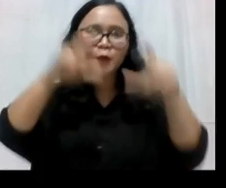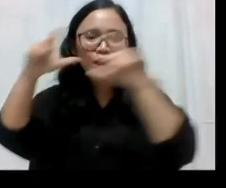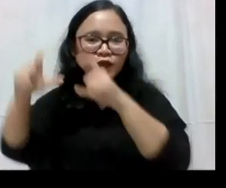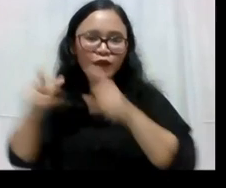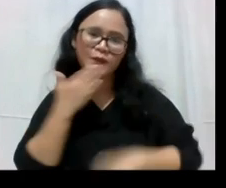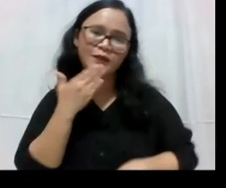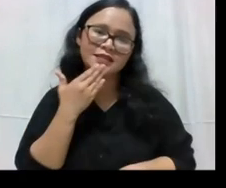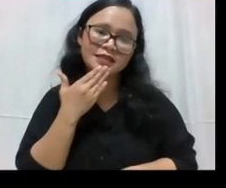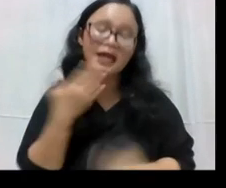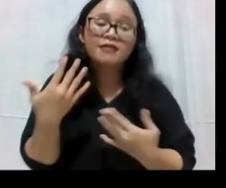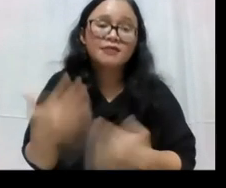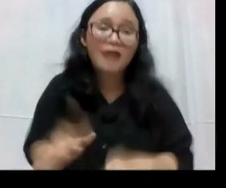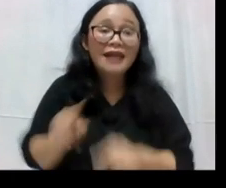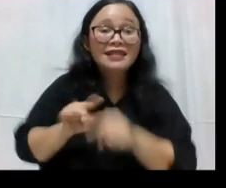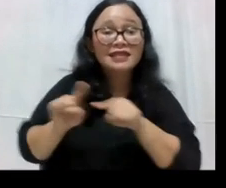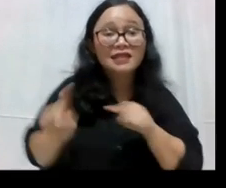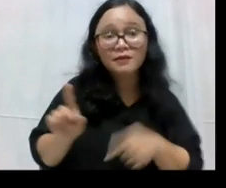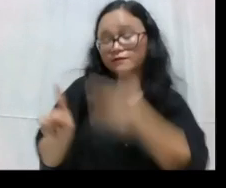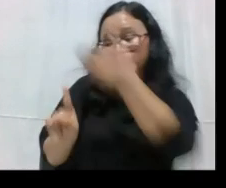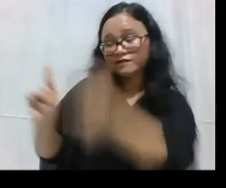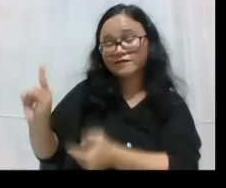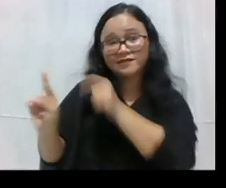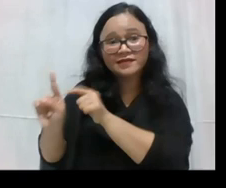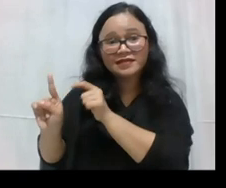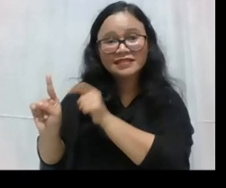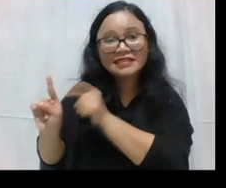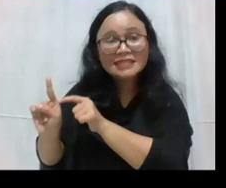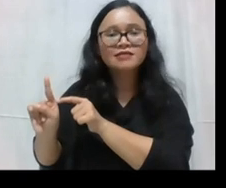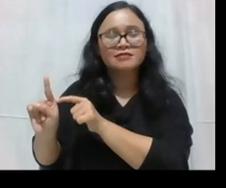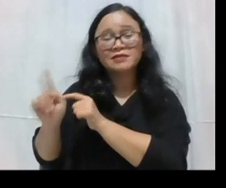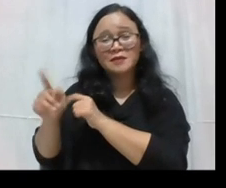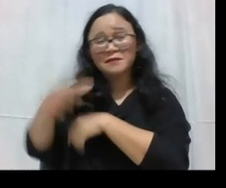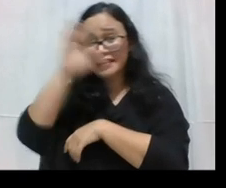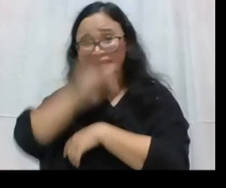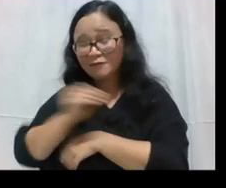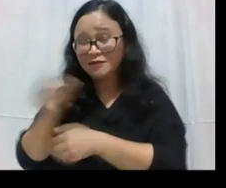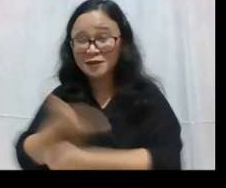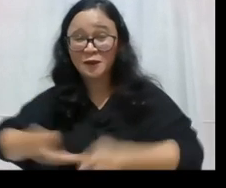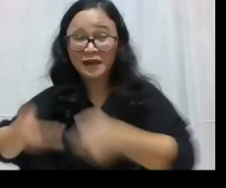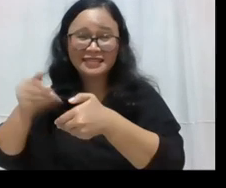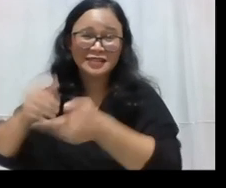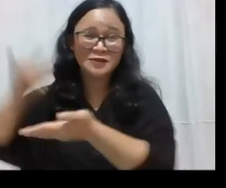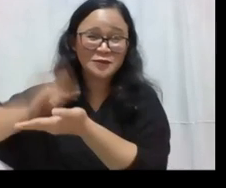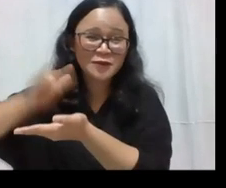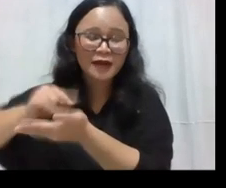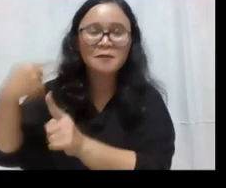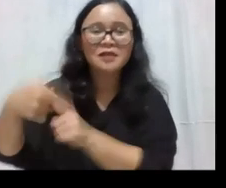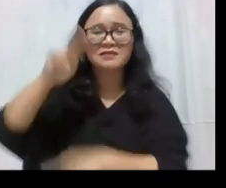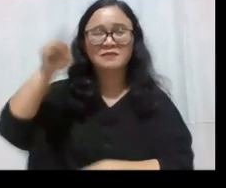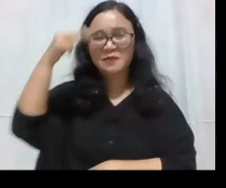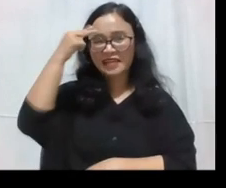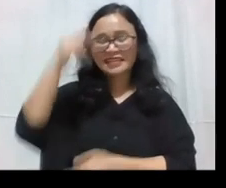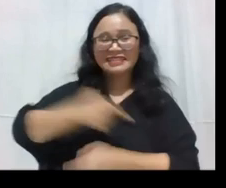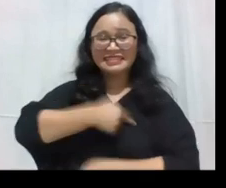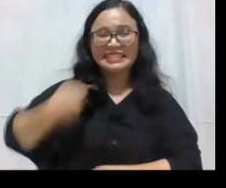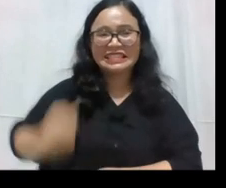would regard any slightly negative portrayal of the Chinese government as being attacking China